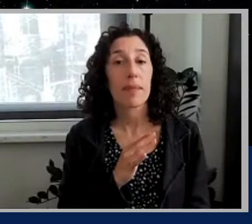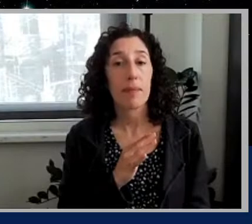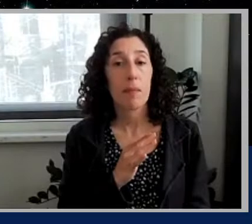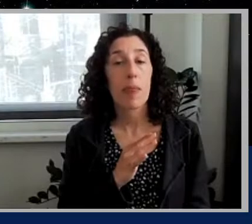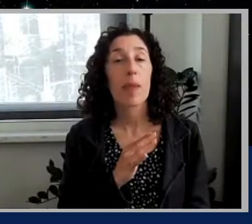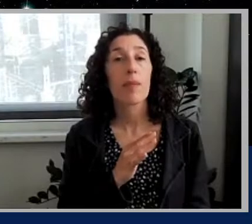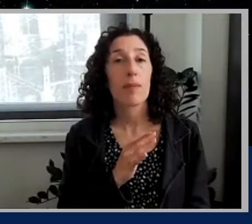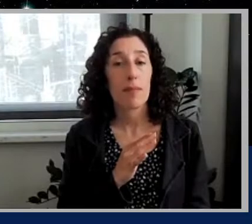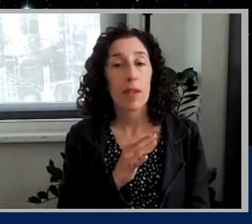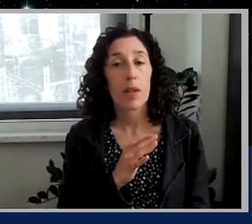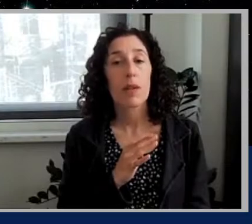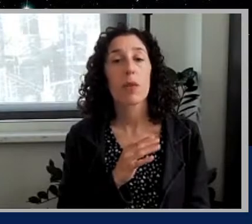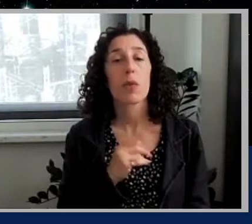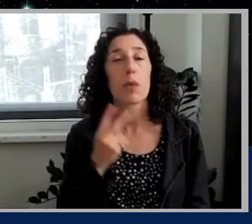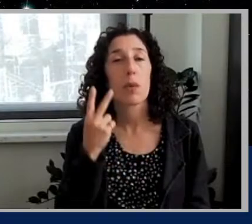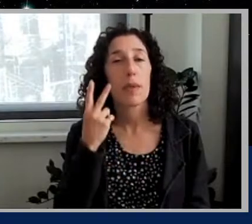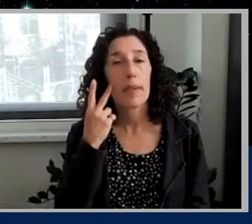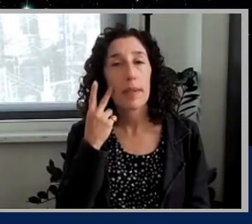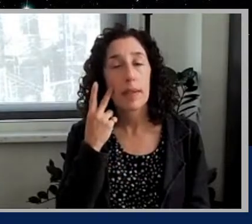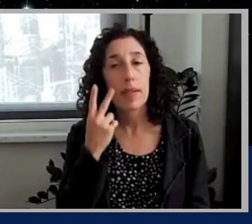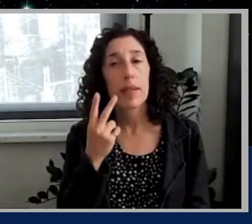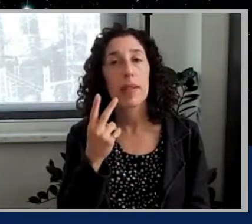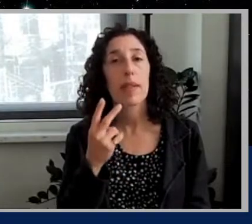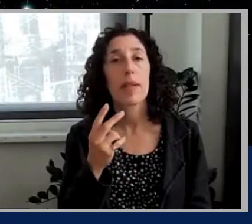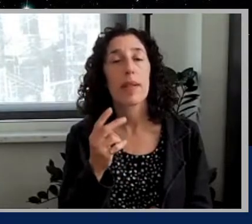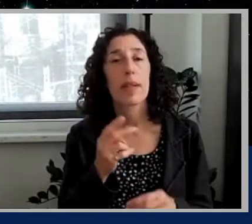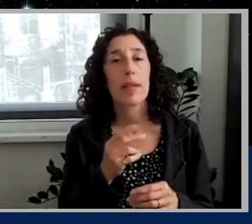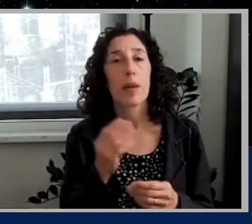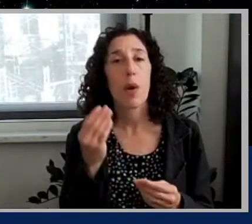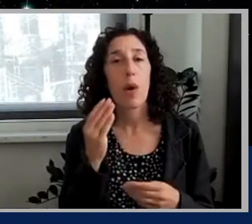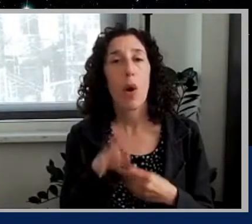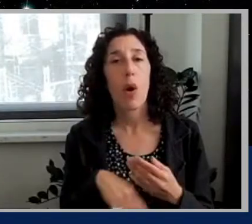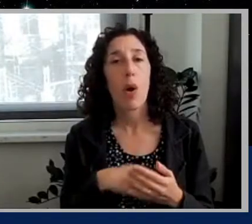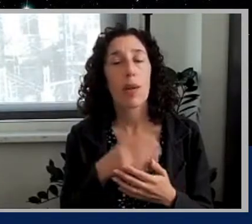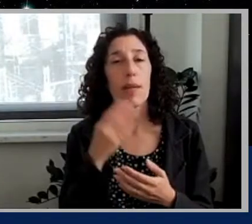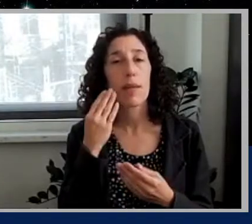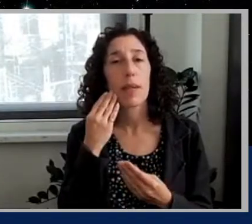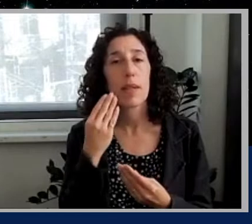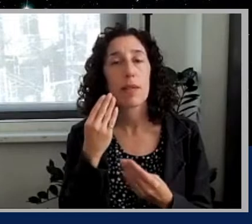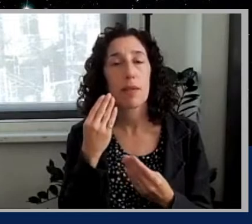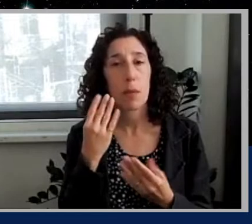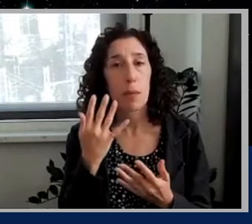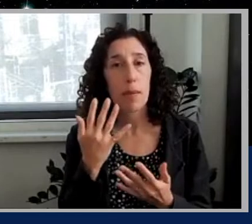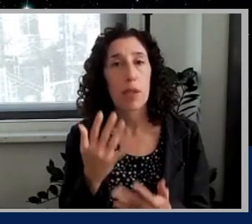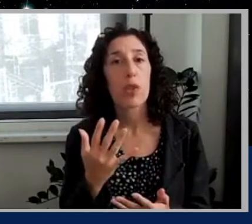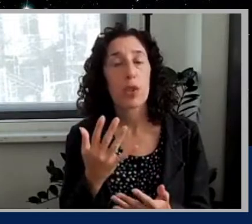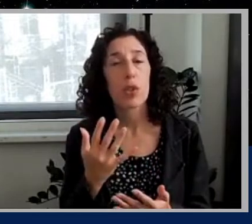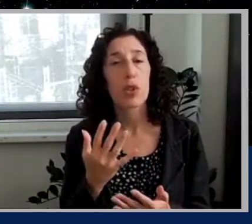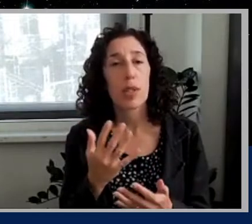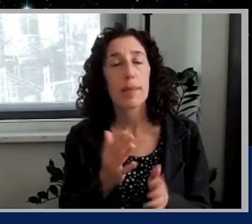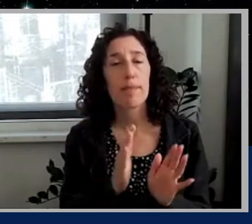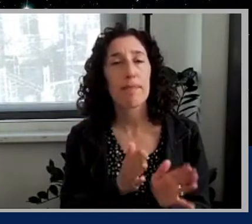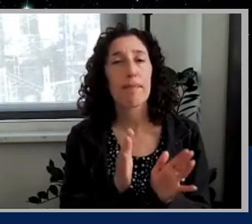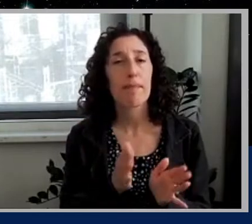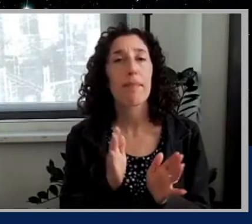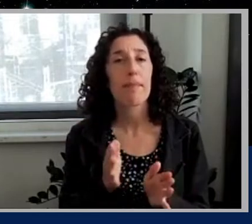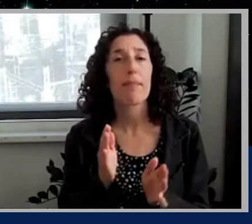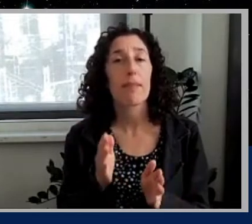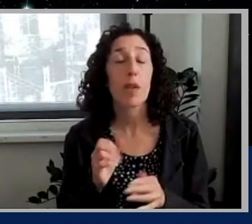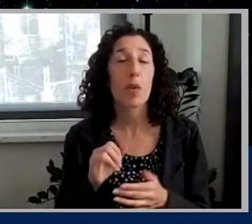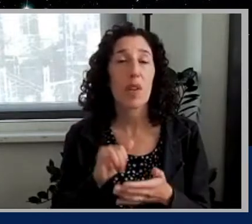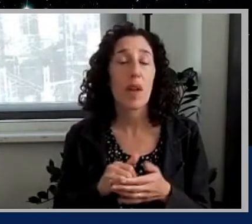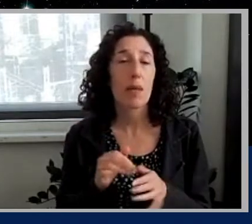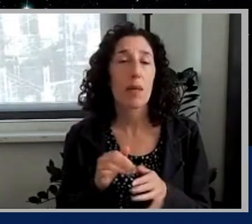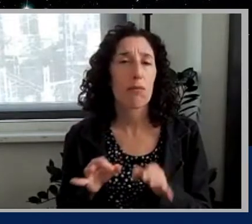data set, for example. And so visual descriptions we found to be helpful with colorblind communities, with neurodivergent learners,